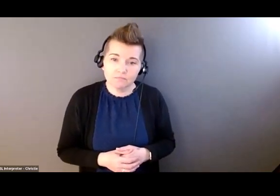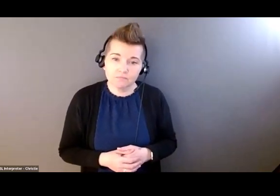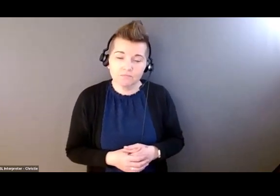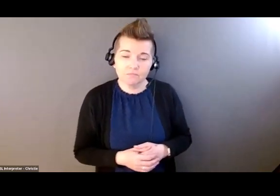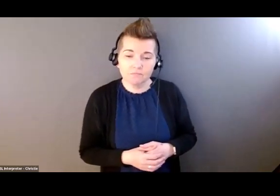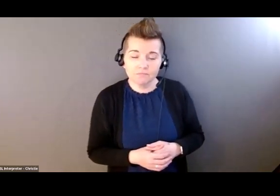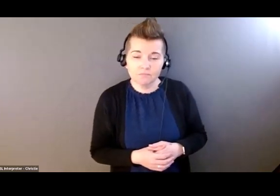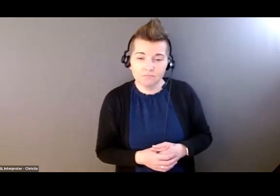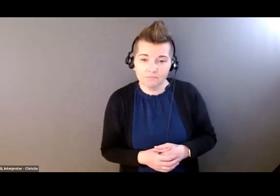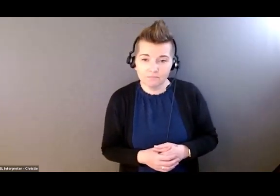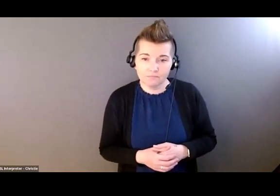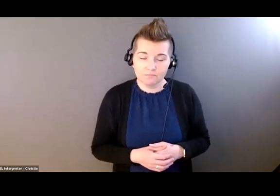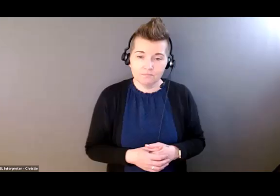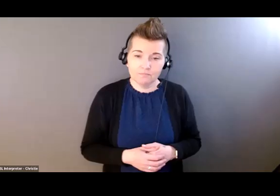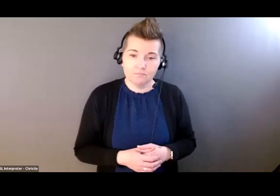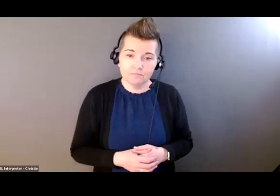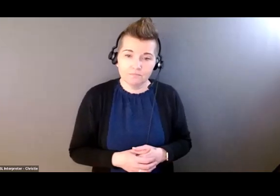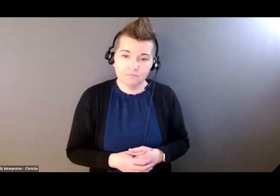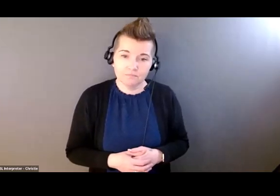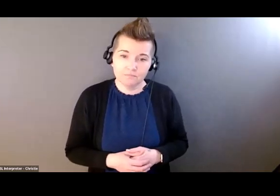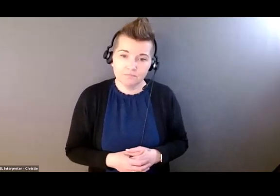Yeah.